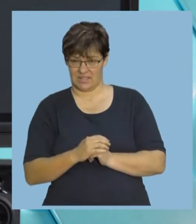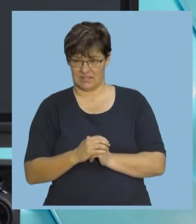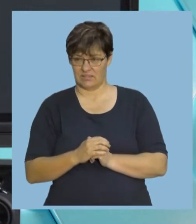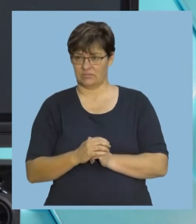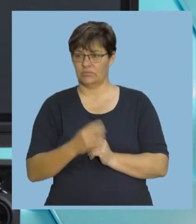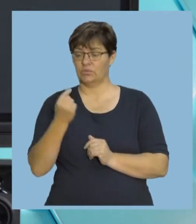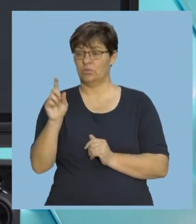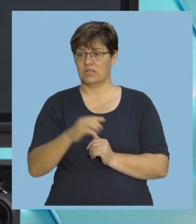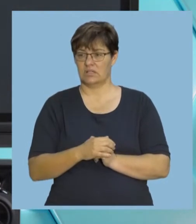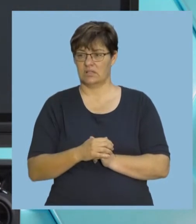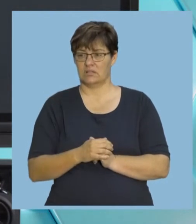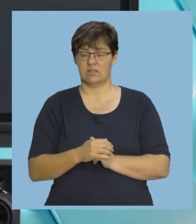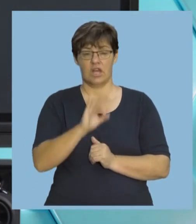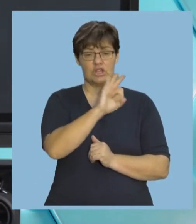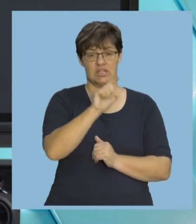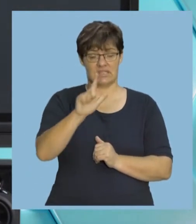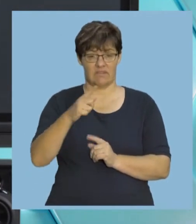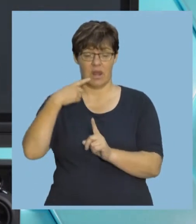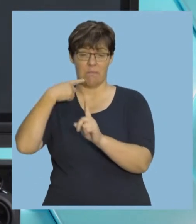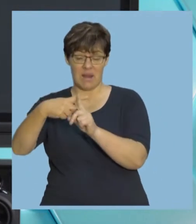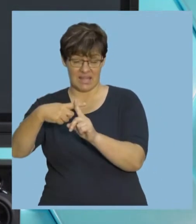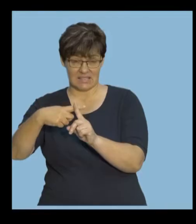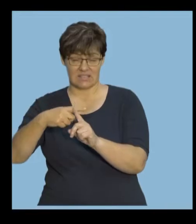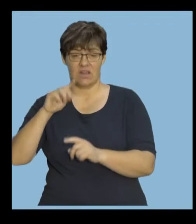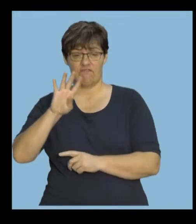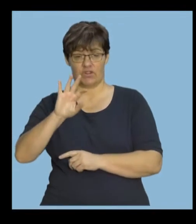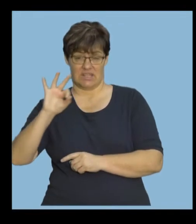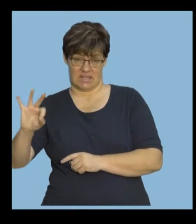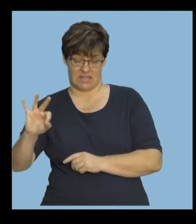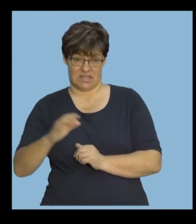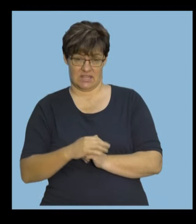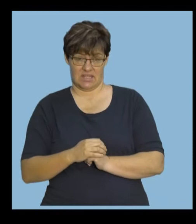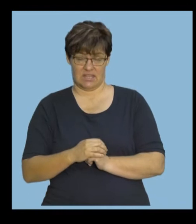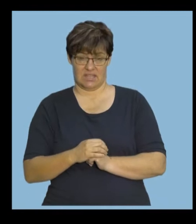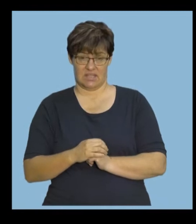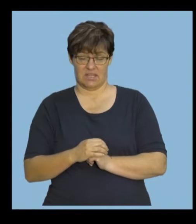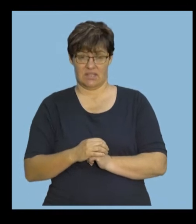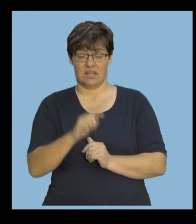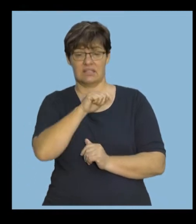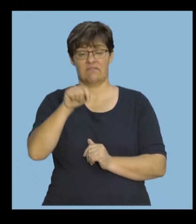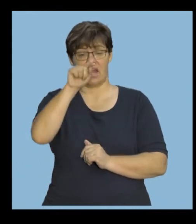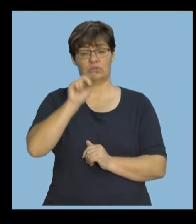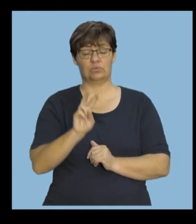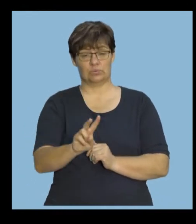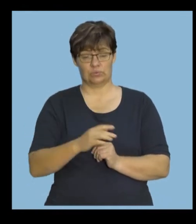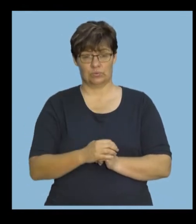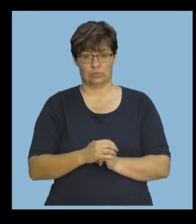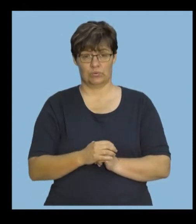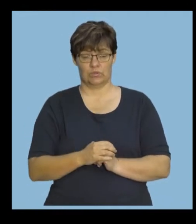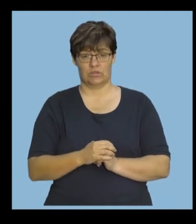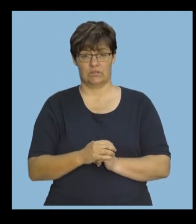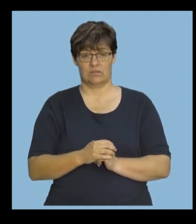the Q3. Then what do? It's 37 plus 43 divided by